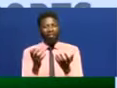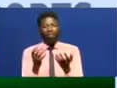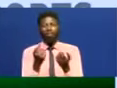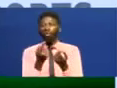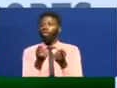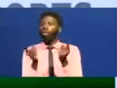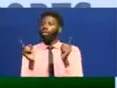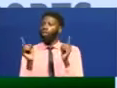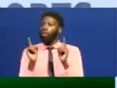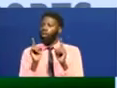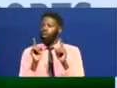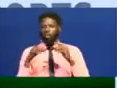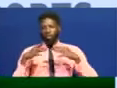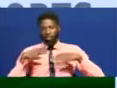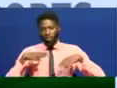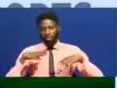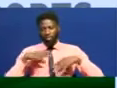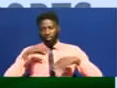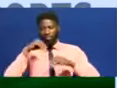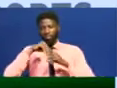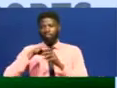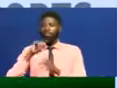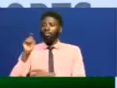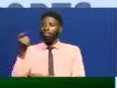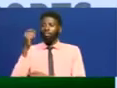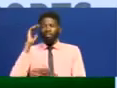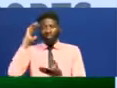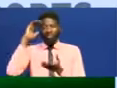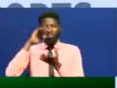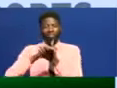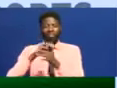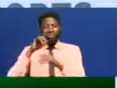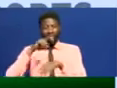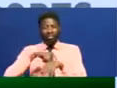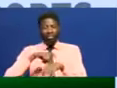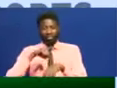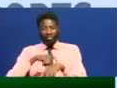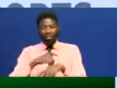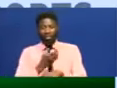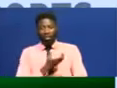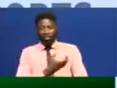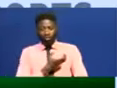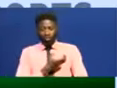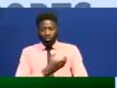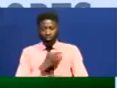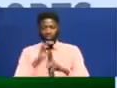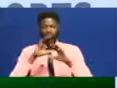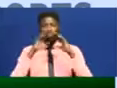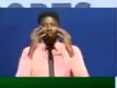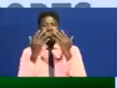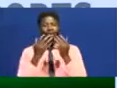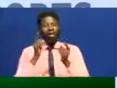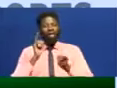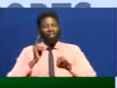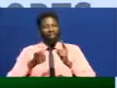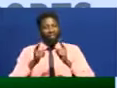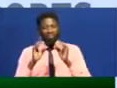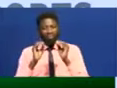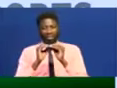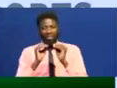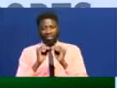this country believed that when the Council of World Athletics met that month, they were going to ban